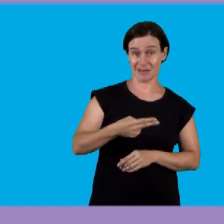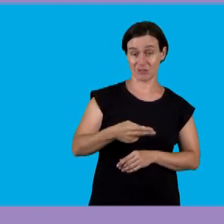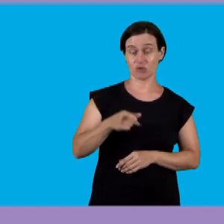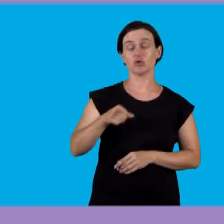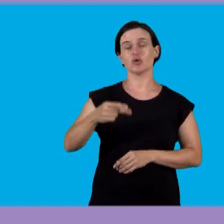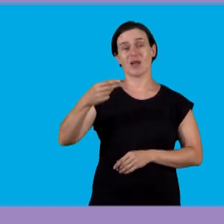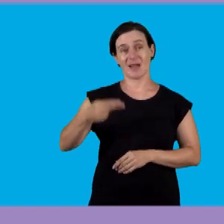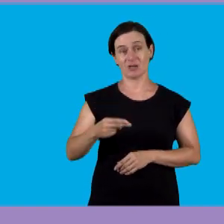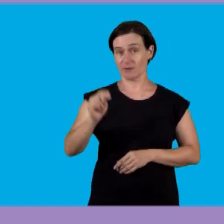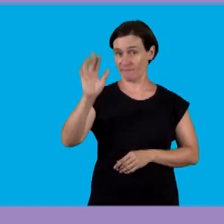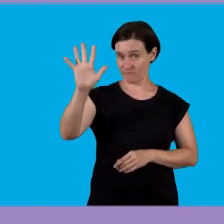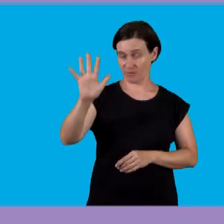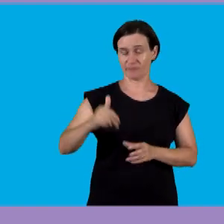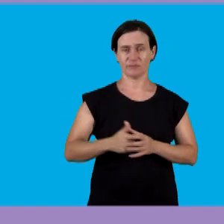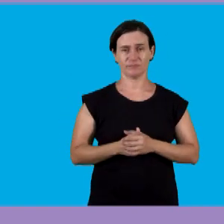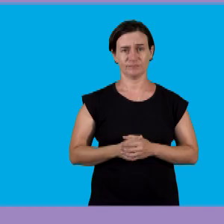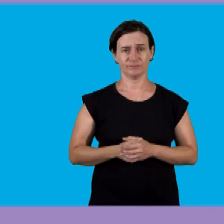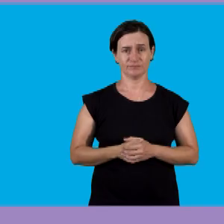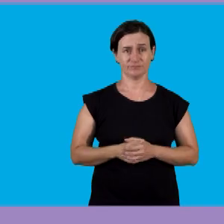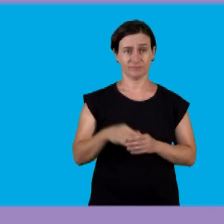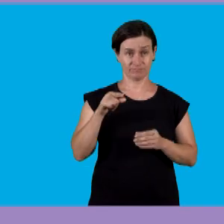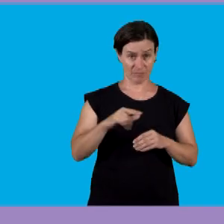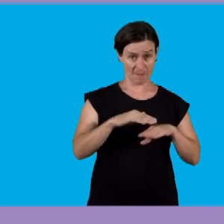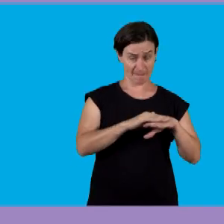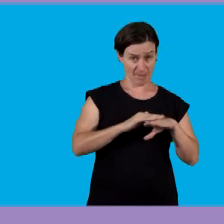exponent 5. So are there